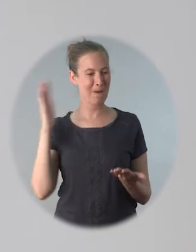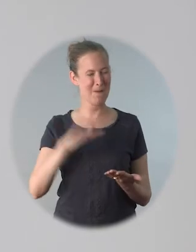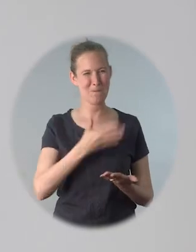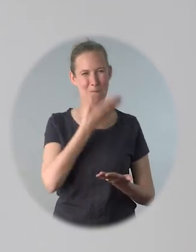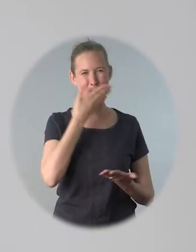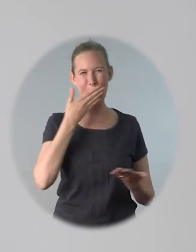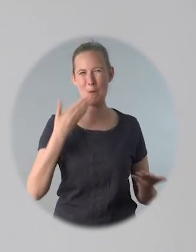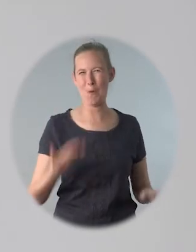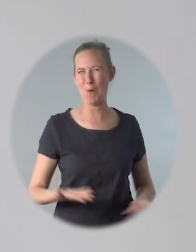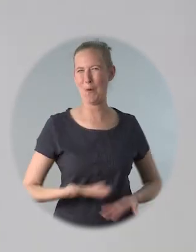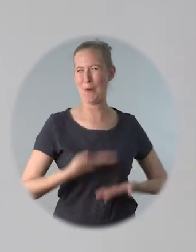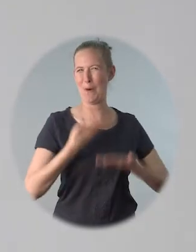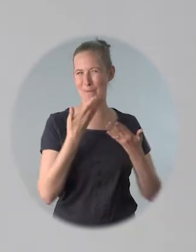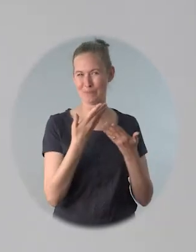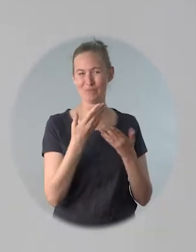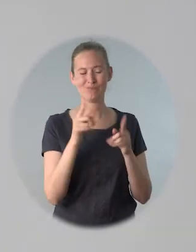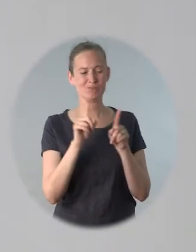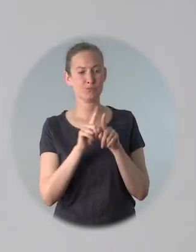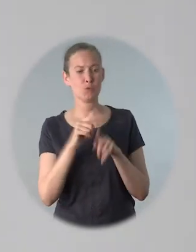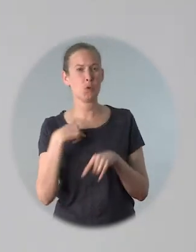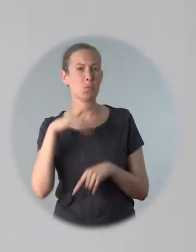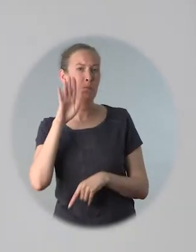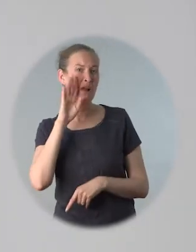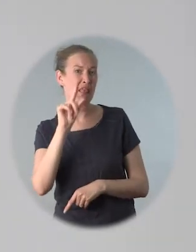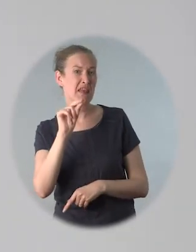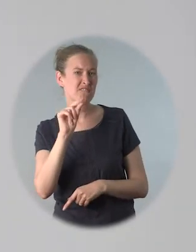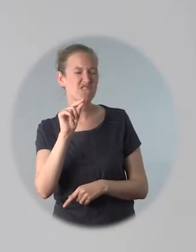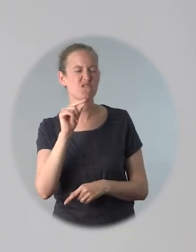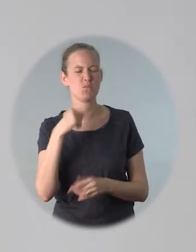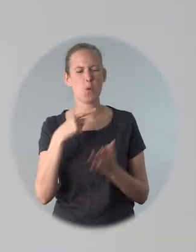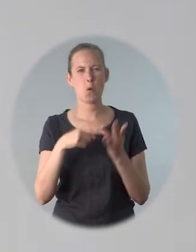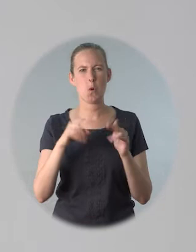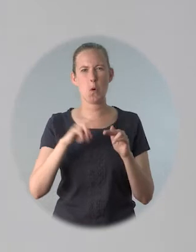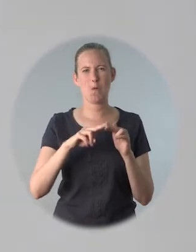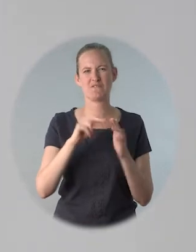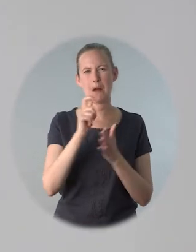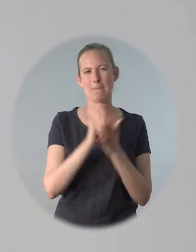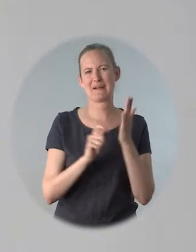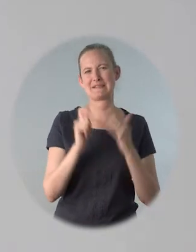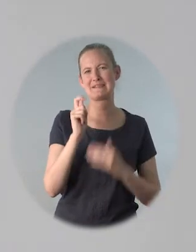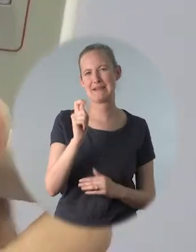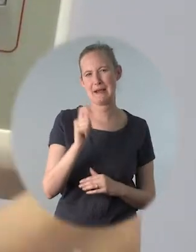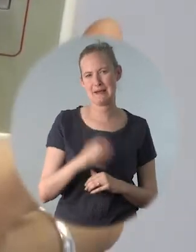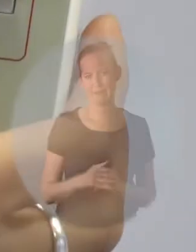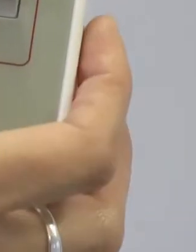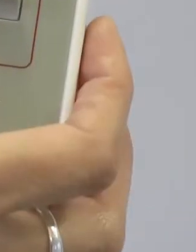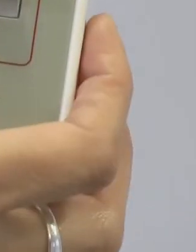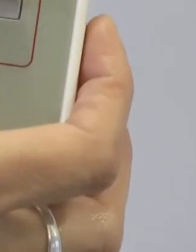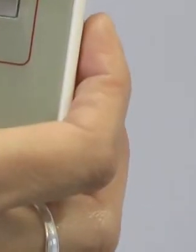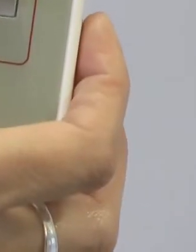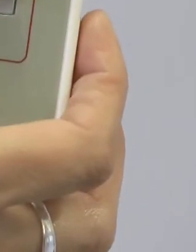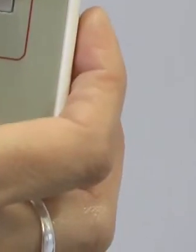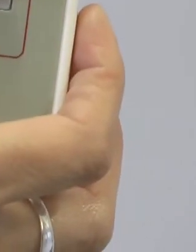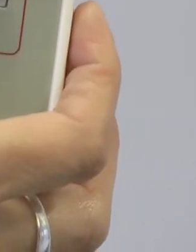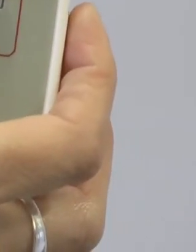on at 4:30 so that it's nice and warm for when we get home. And if we go to bed at about 11 at night, we can have the heating